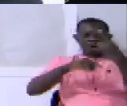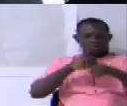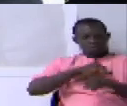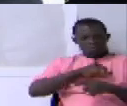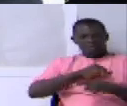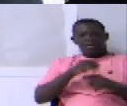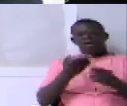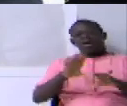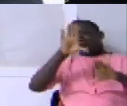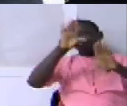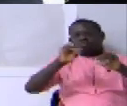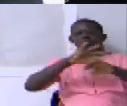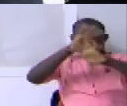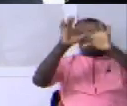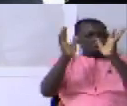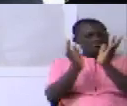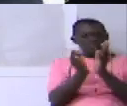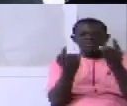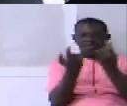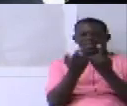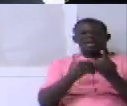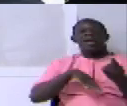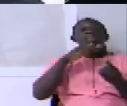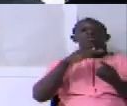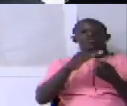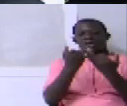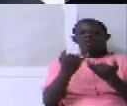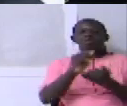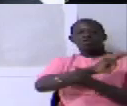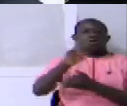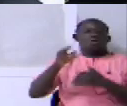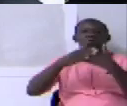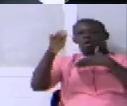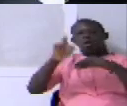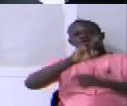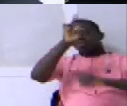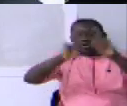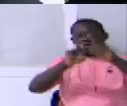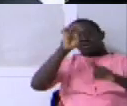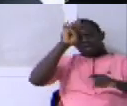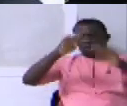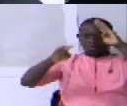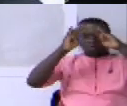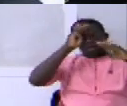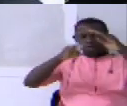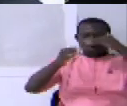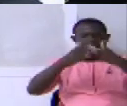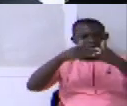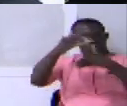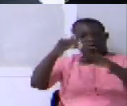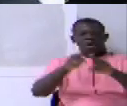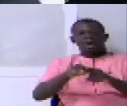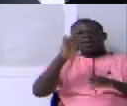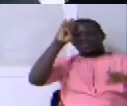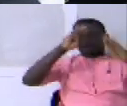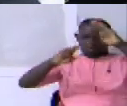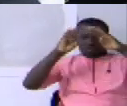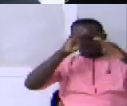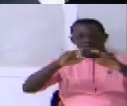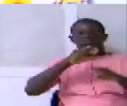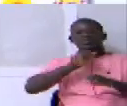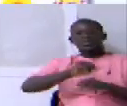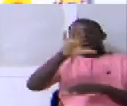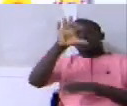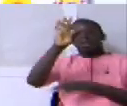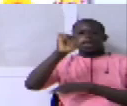we dealt with those adequately, so no further questions. Thank you very much indeed. And thank you so much, Mr.